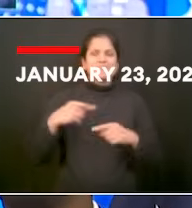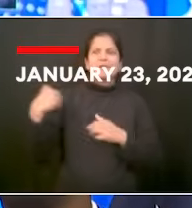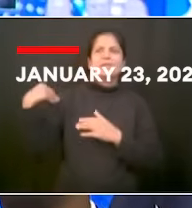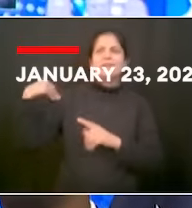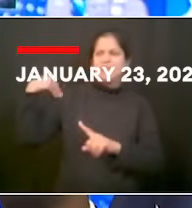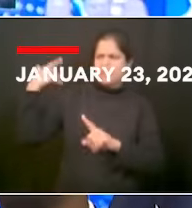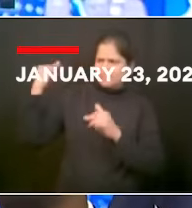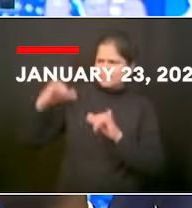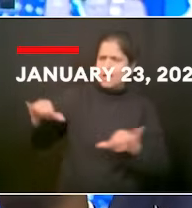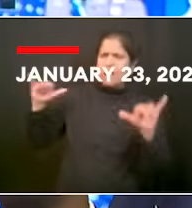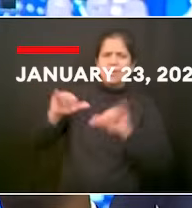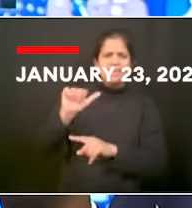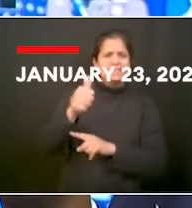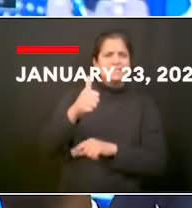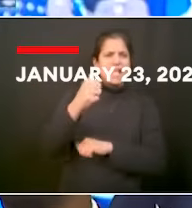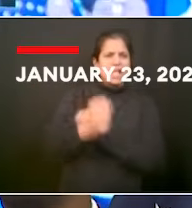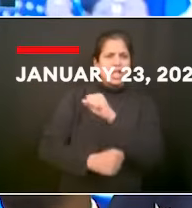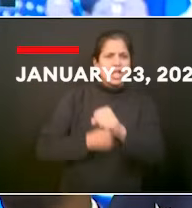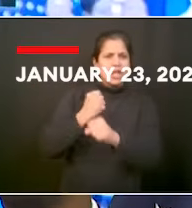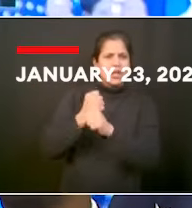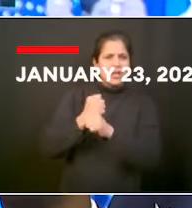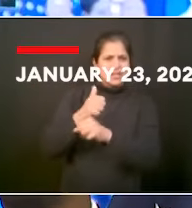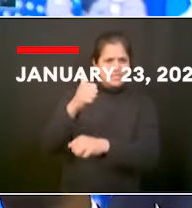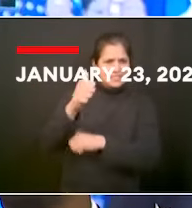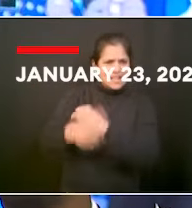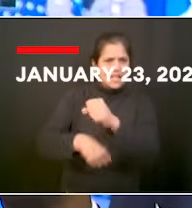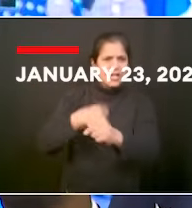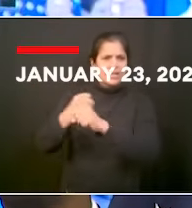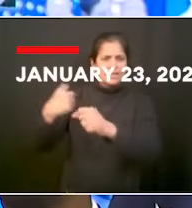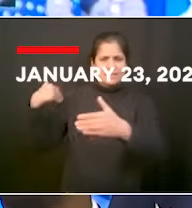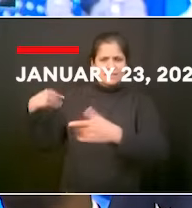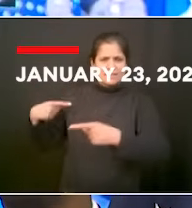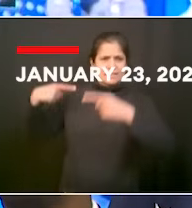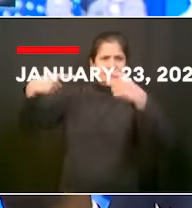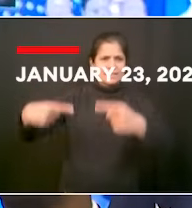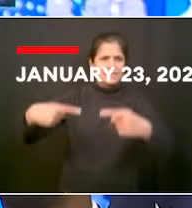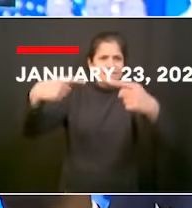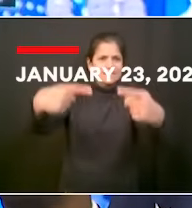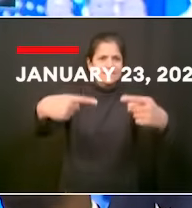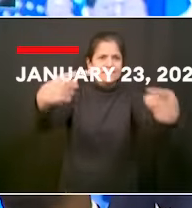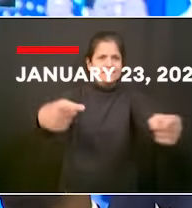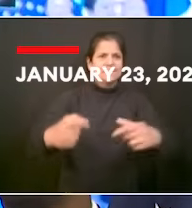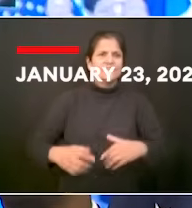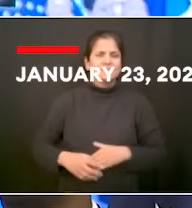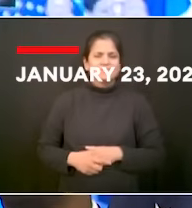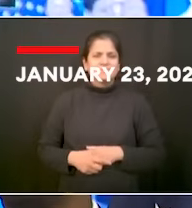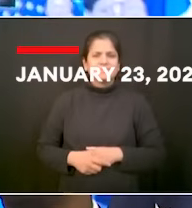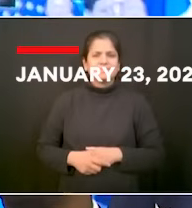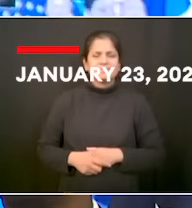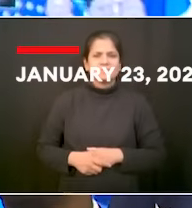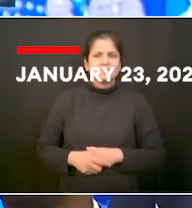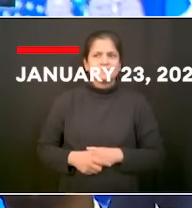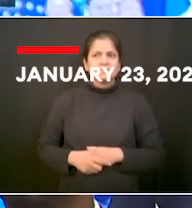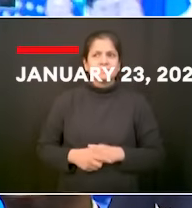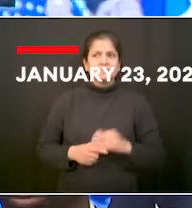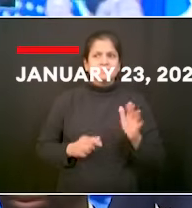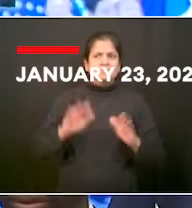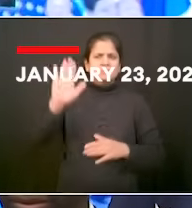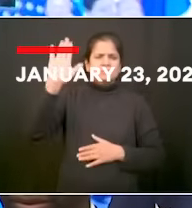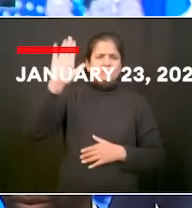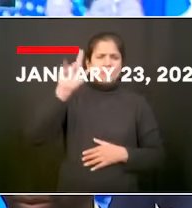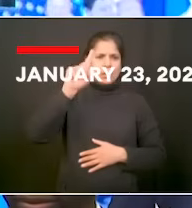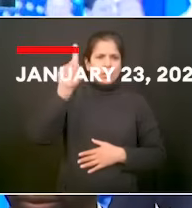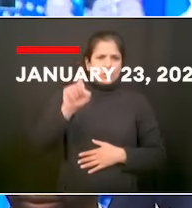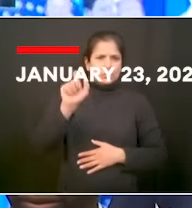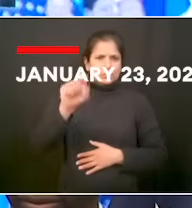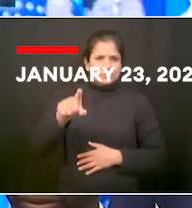2 questions. At what point do you declare a state of emergency because of the snow? Where are the markers for yourself and for